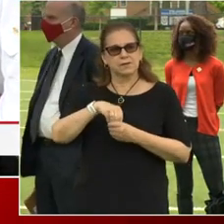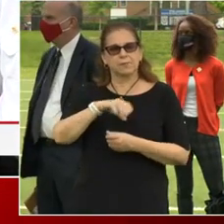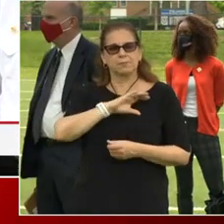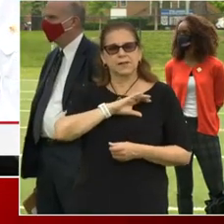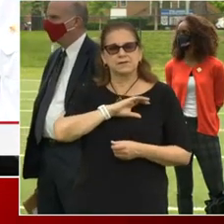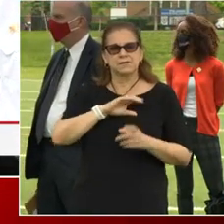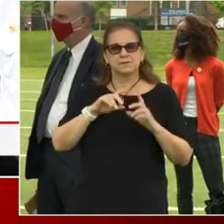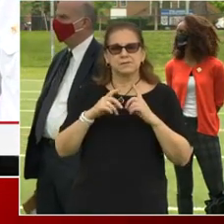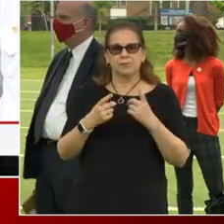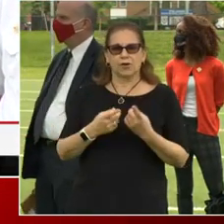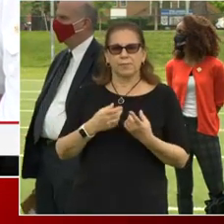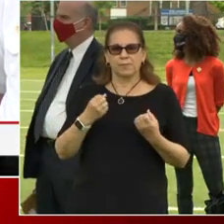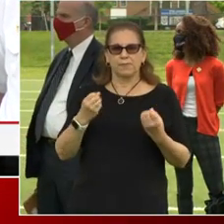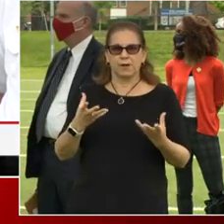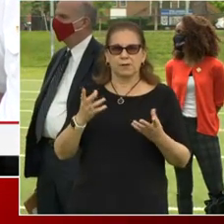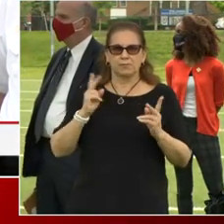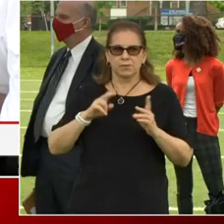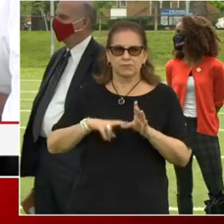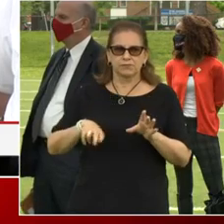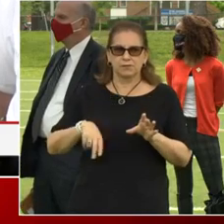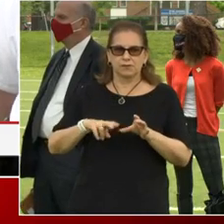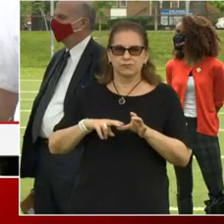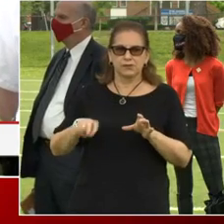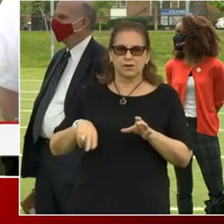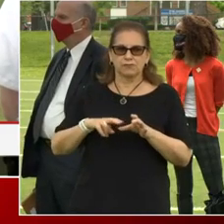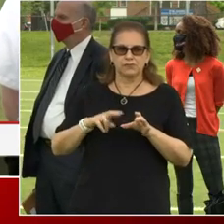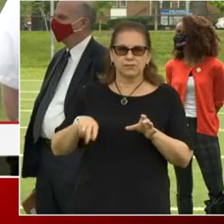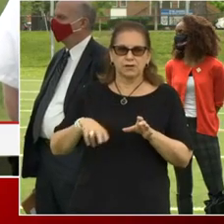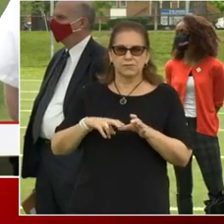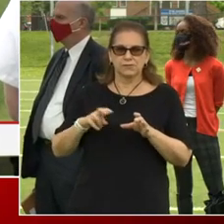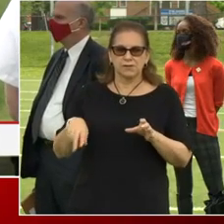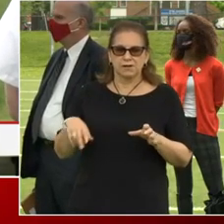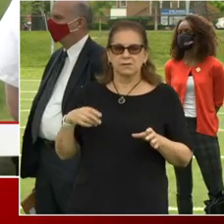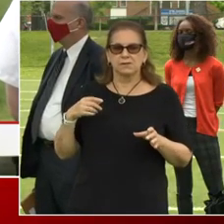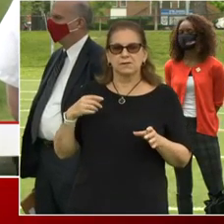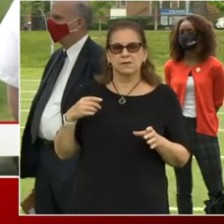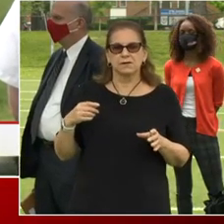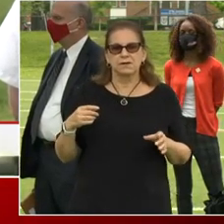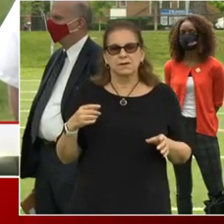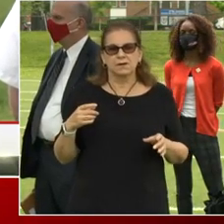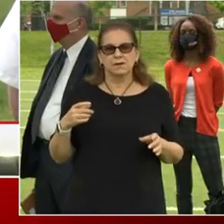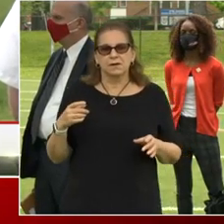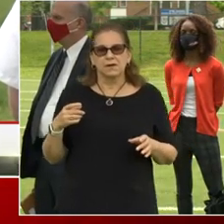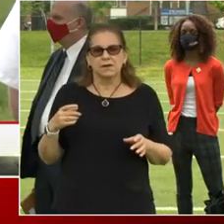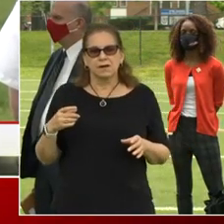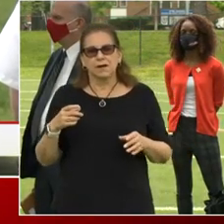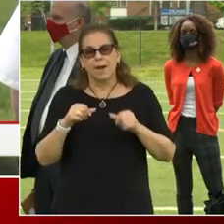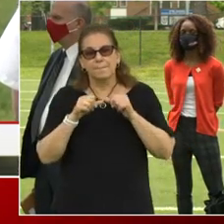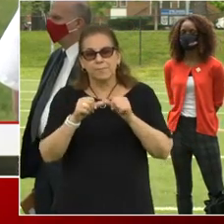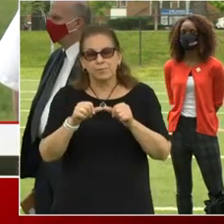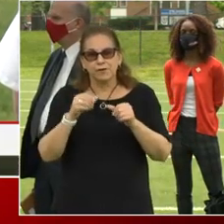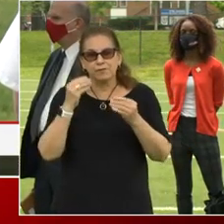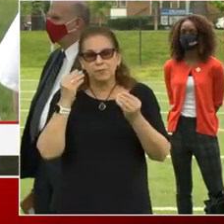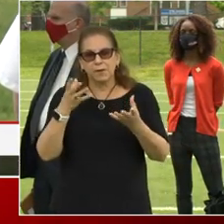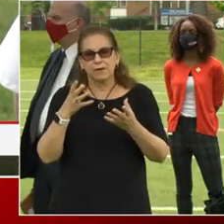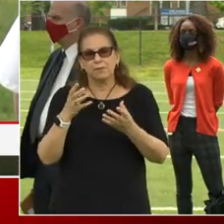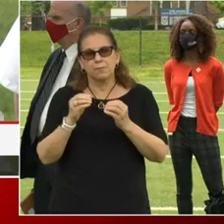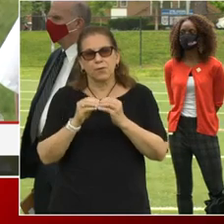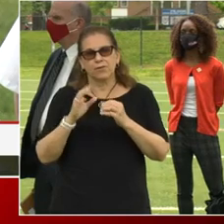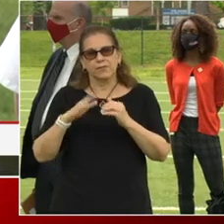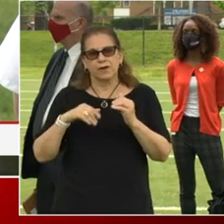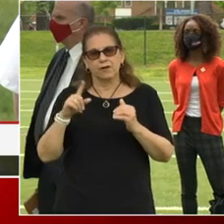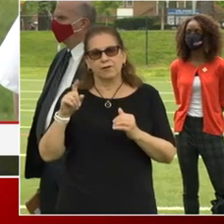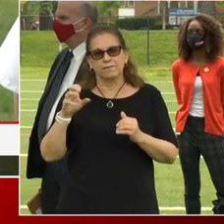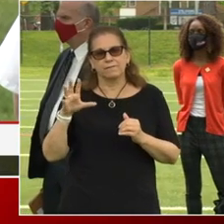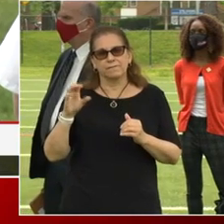We've heard some about this, but today in this press release, Craig Pemberton writes that nearly 150 members have just turned in their badge and walked away. The total